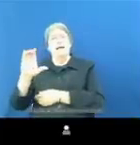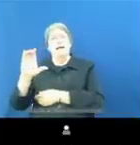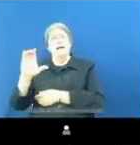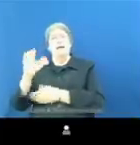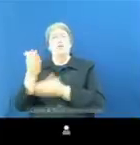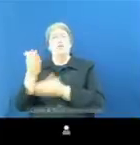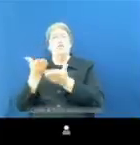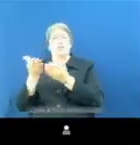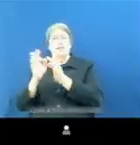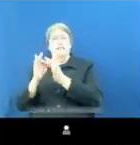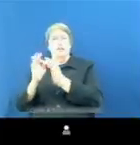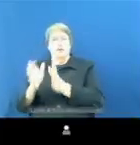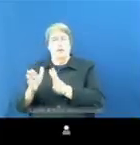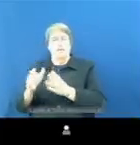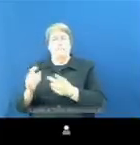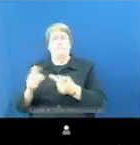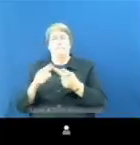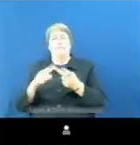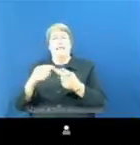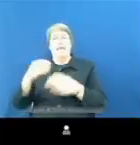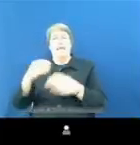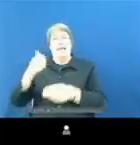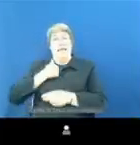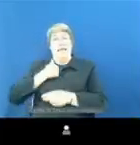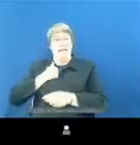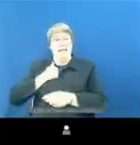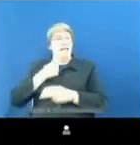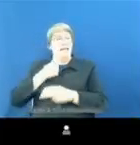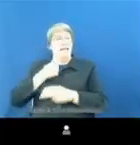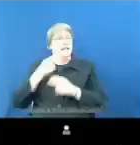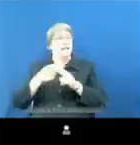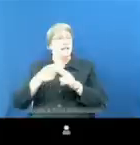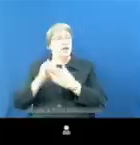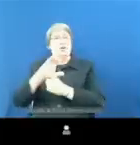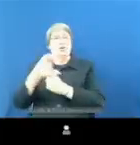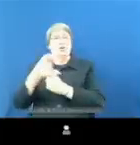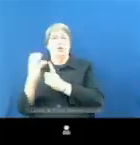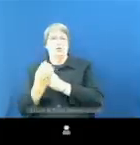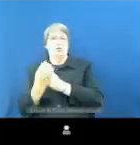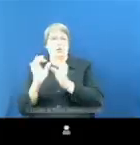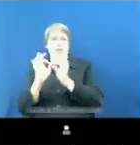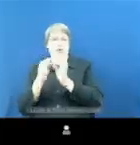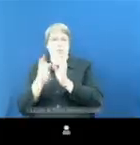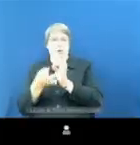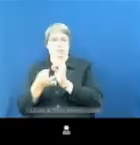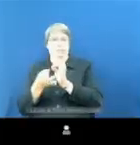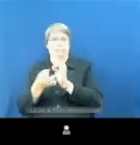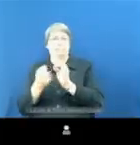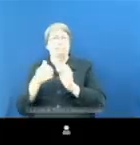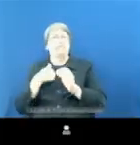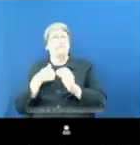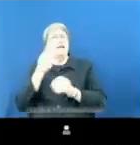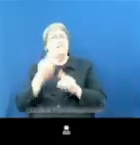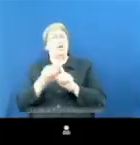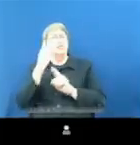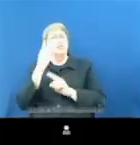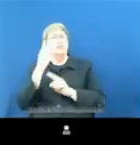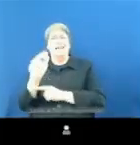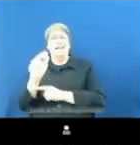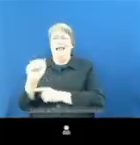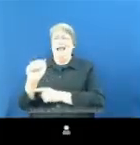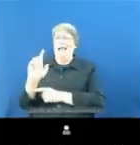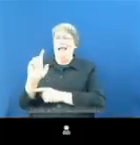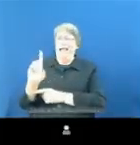In Canada, they call it cultural interpreting. I've also seen the terms ad hoc interpreting